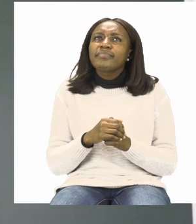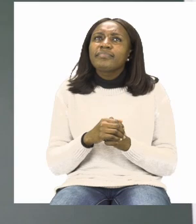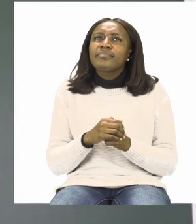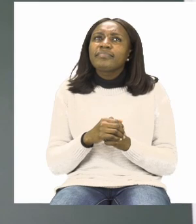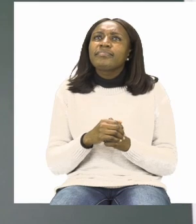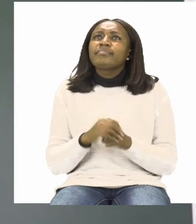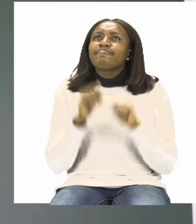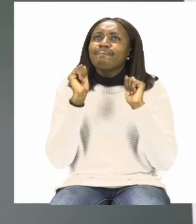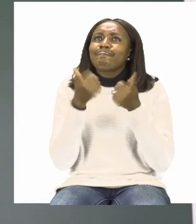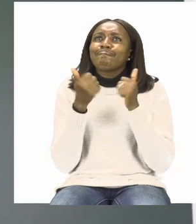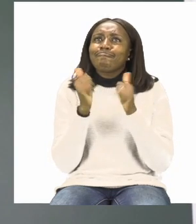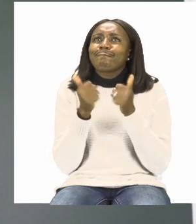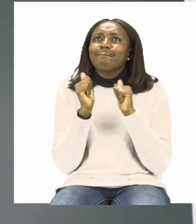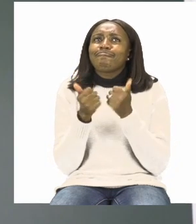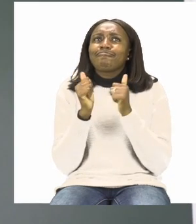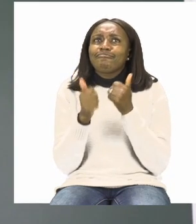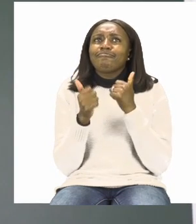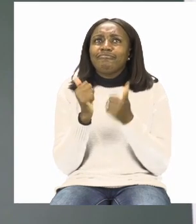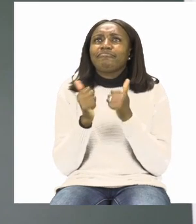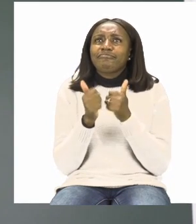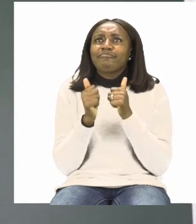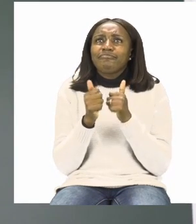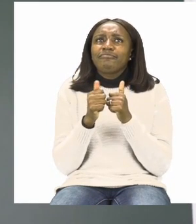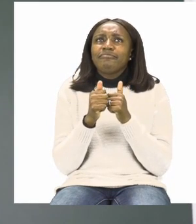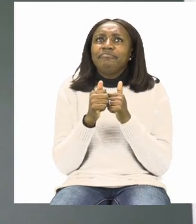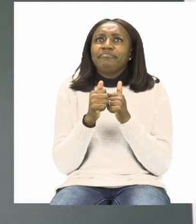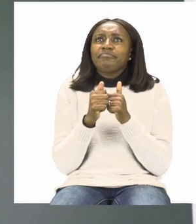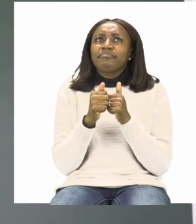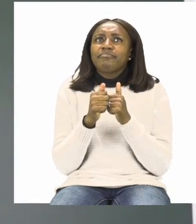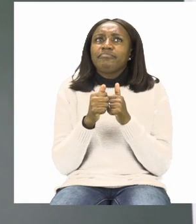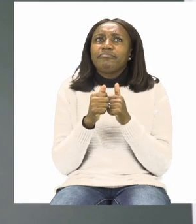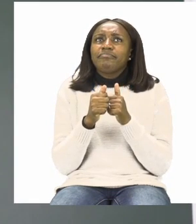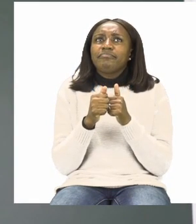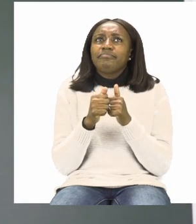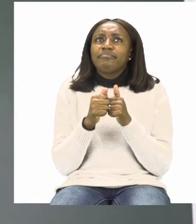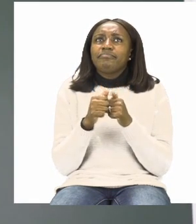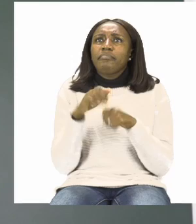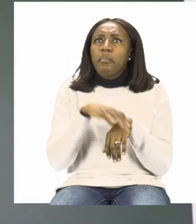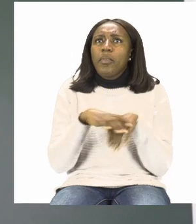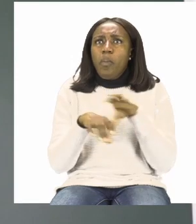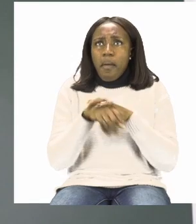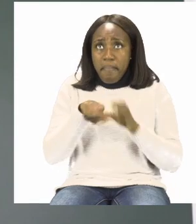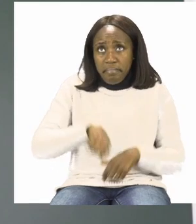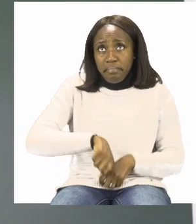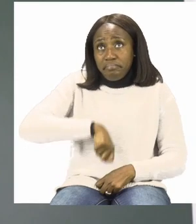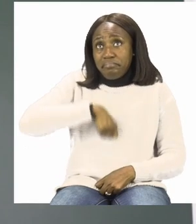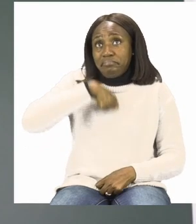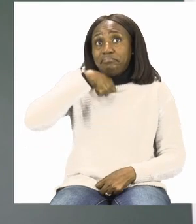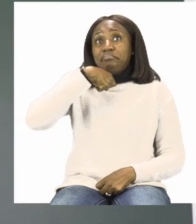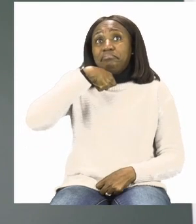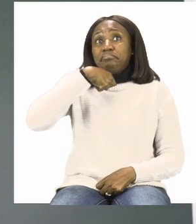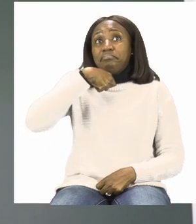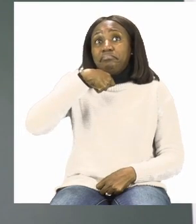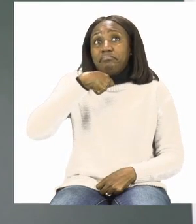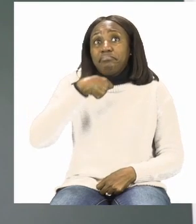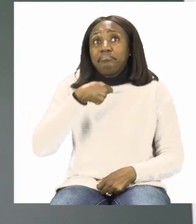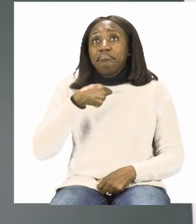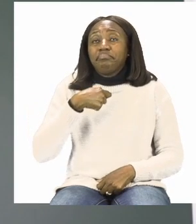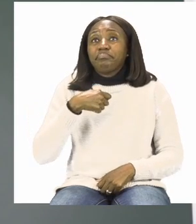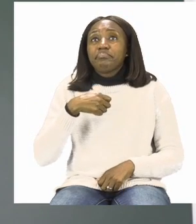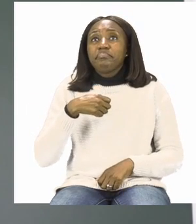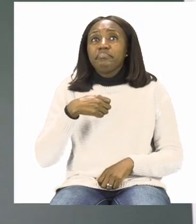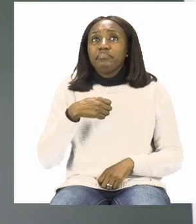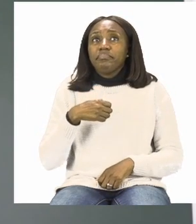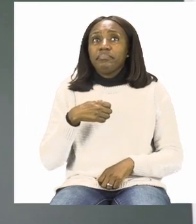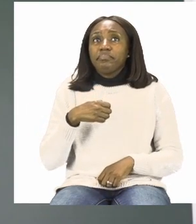Good job, everyone. This is a picture with a windbreaker. Over there we have